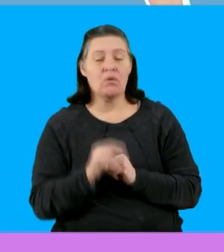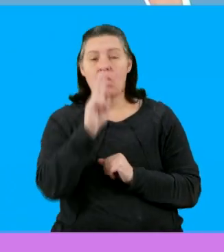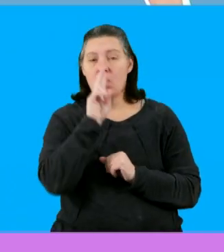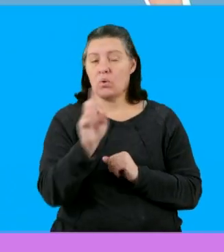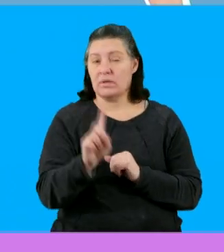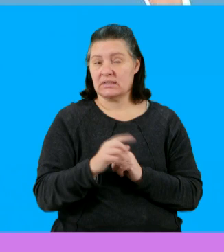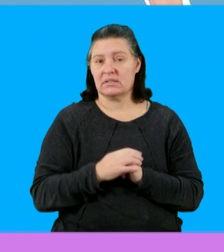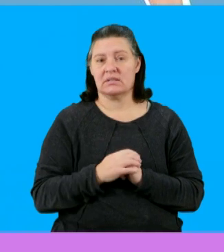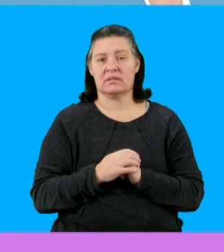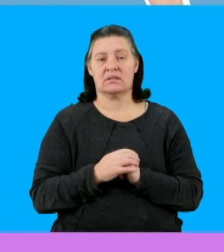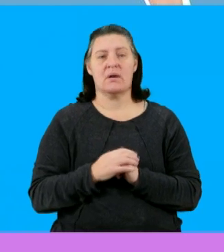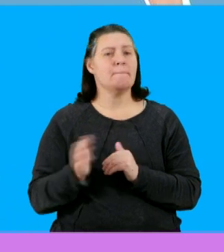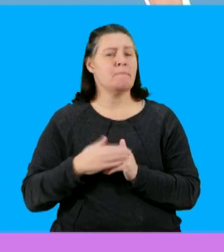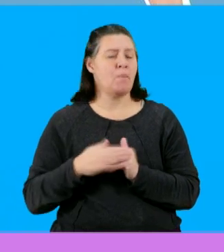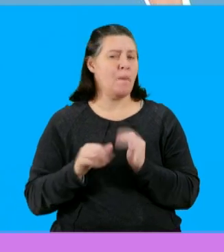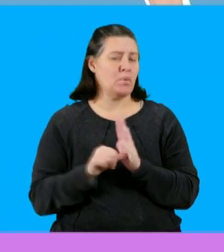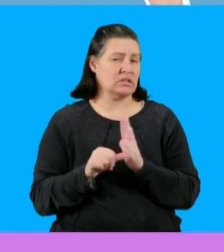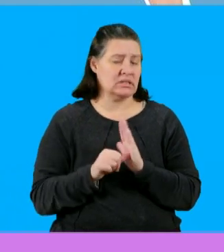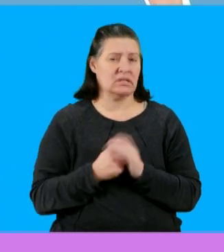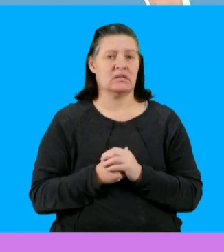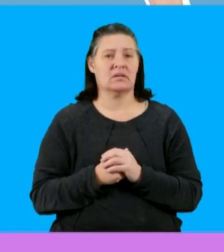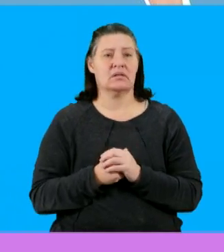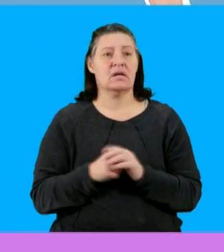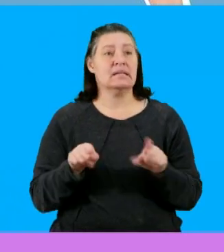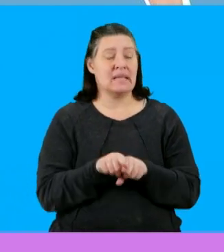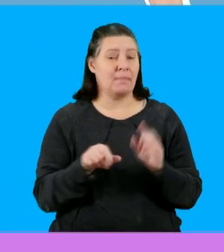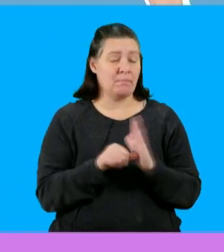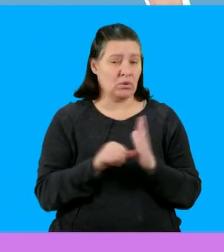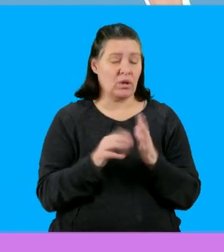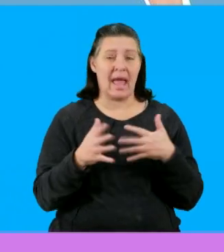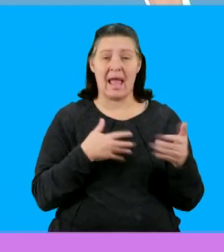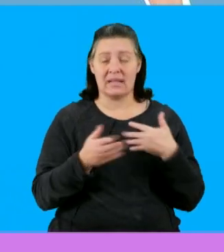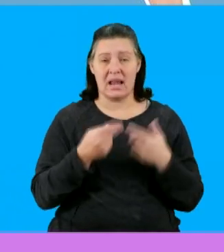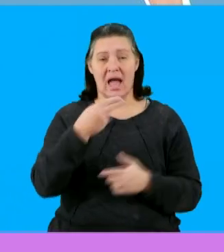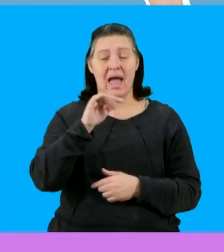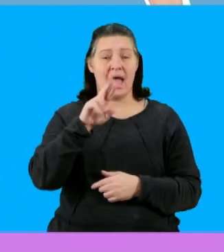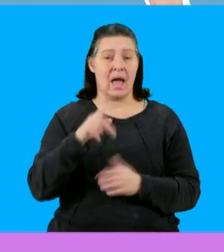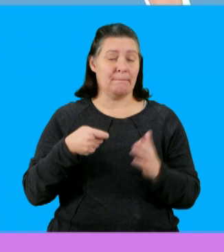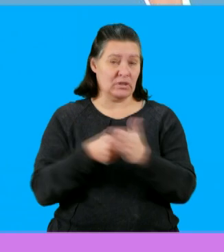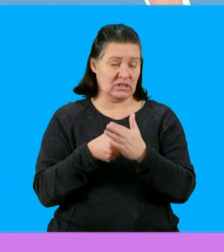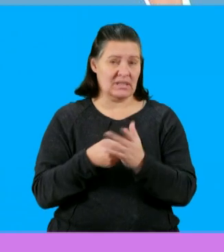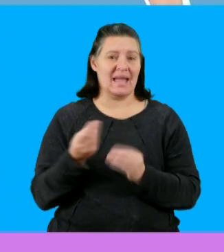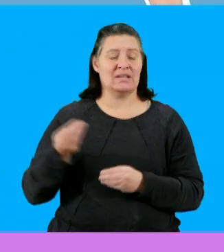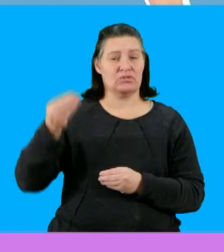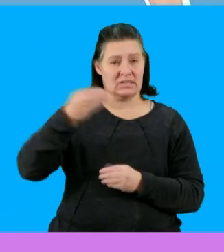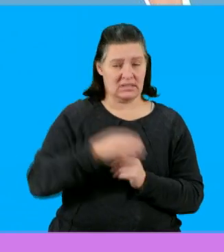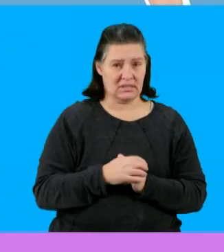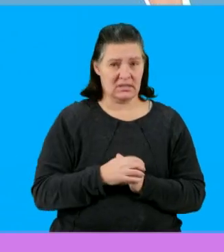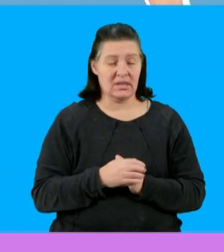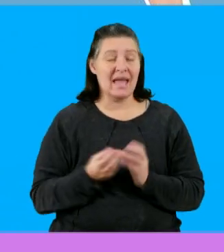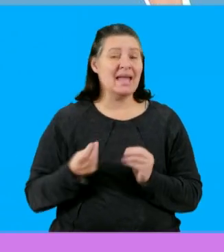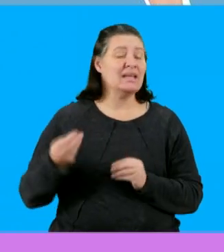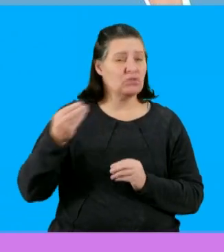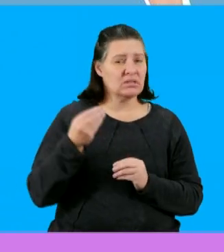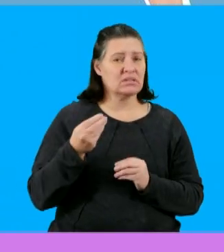Let's quickly look at what else is important. Also important when we're dealing with hire purchase is interest.